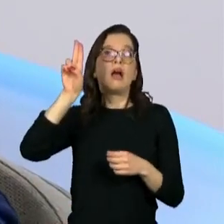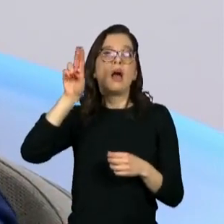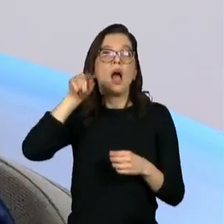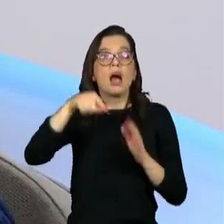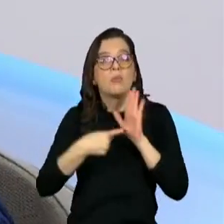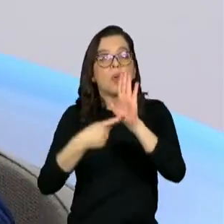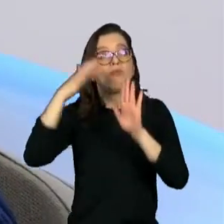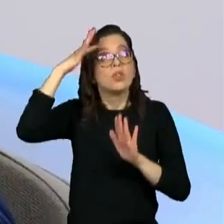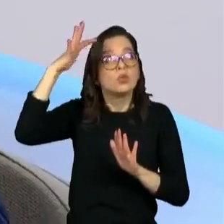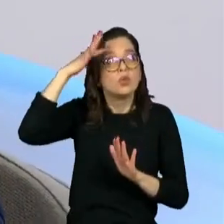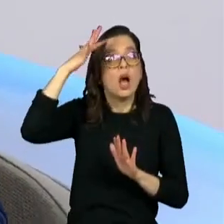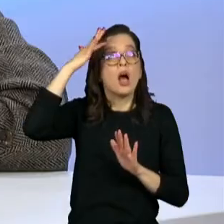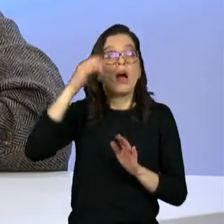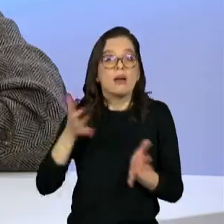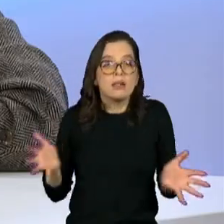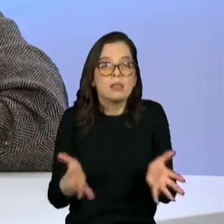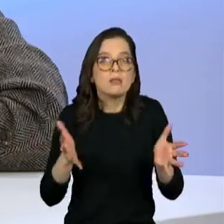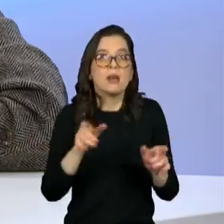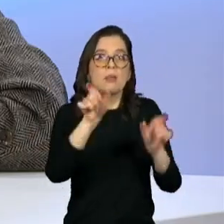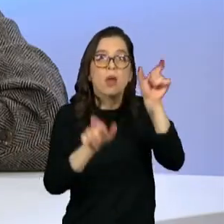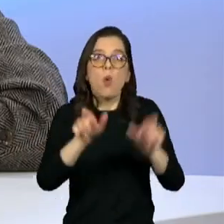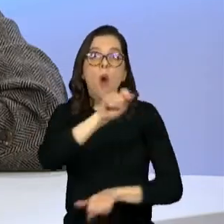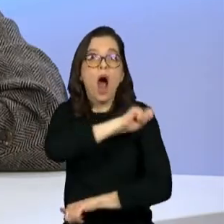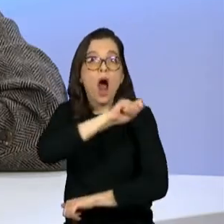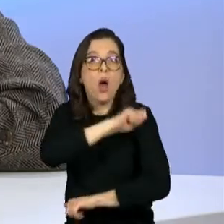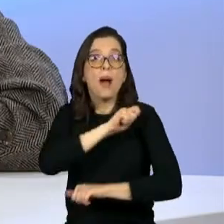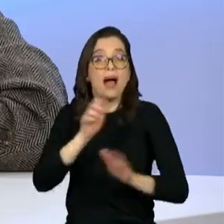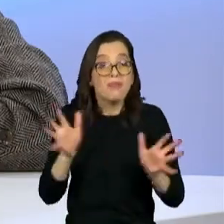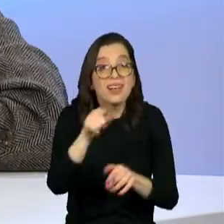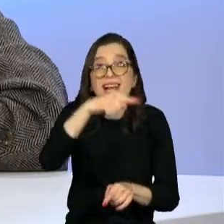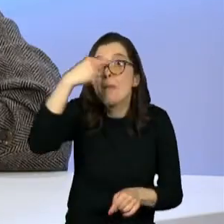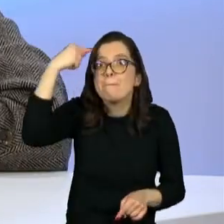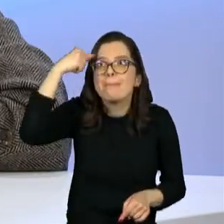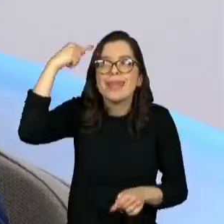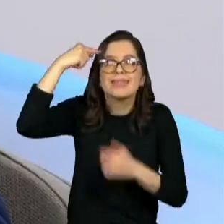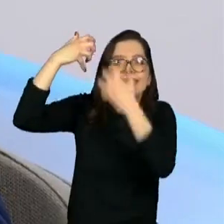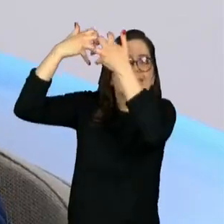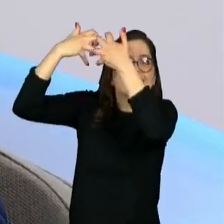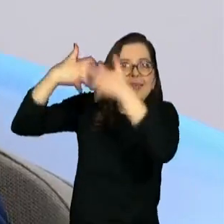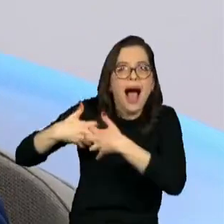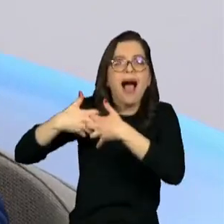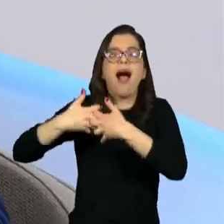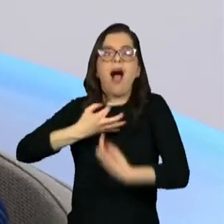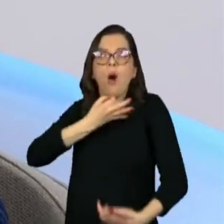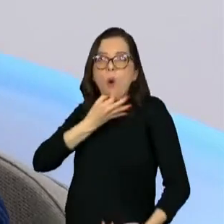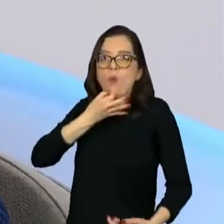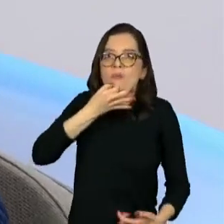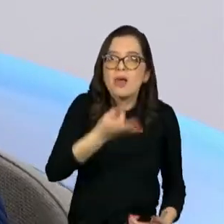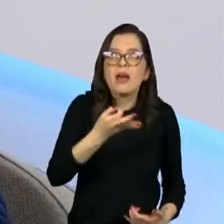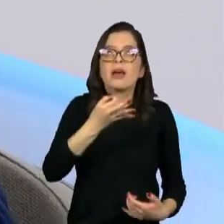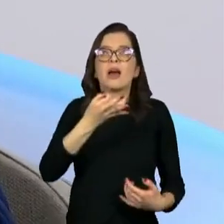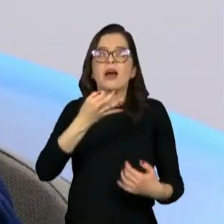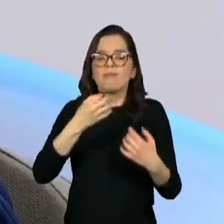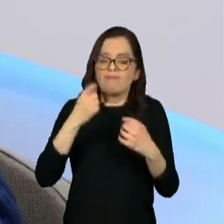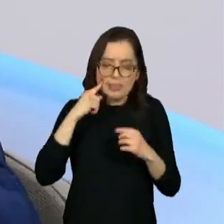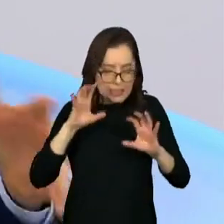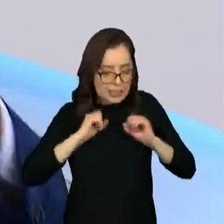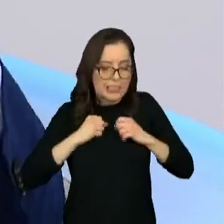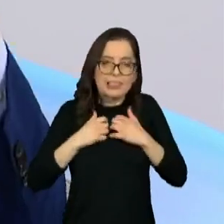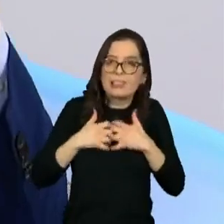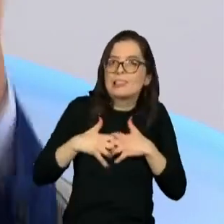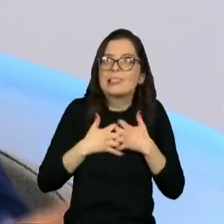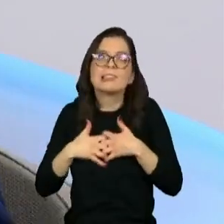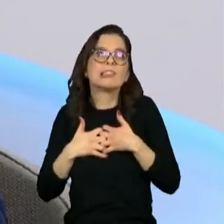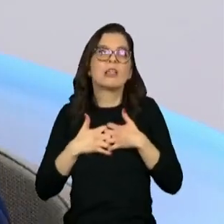philosophy, is to equip students to think and reason and argue and reflect about these questions,